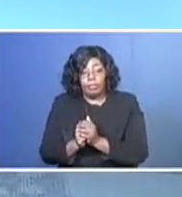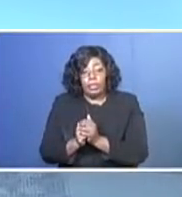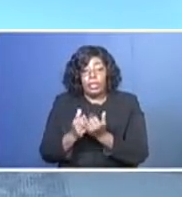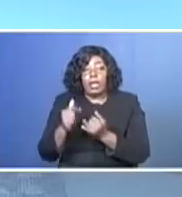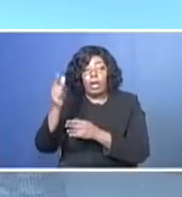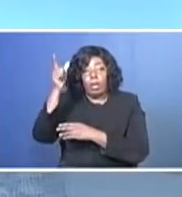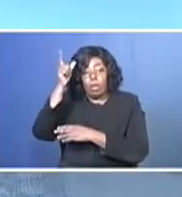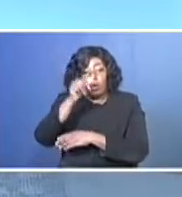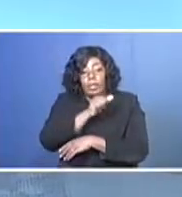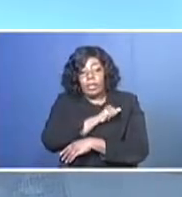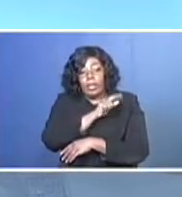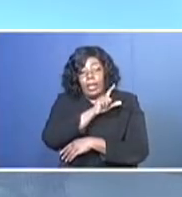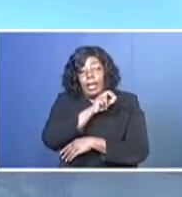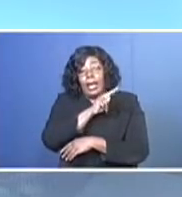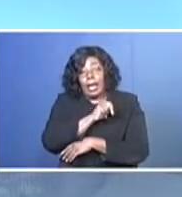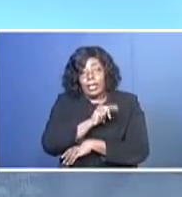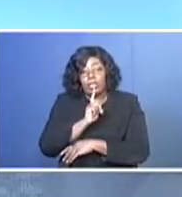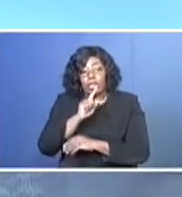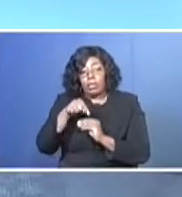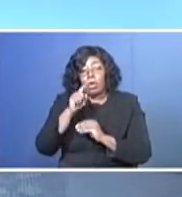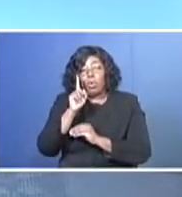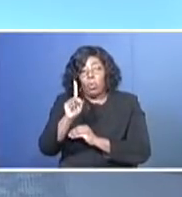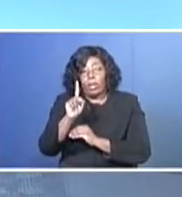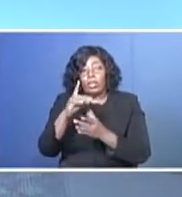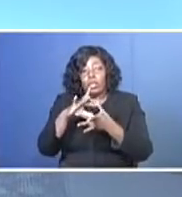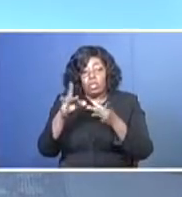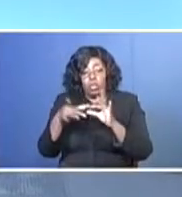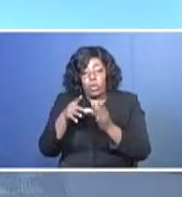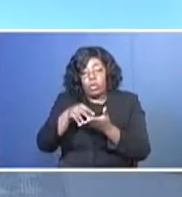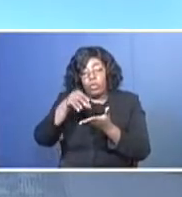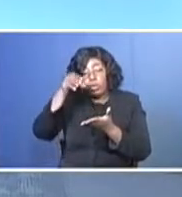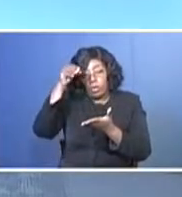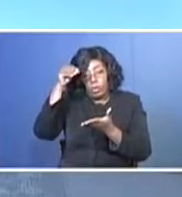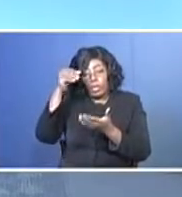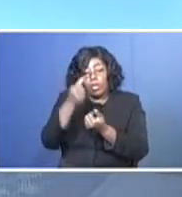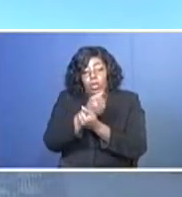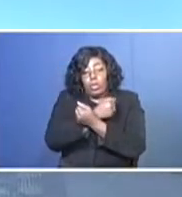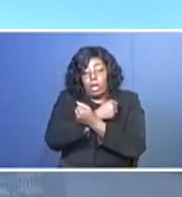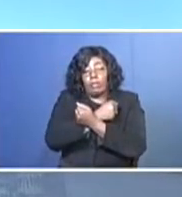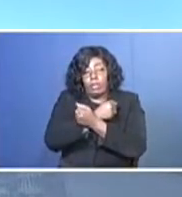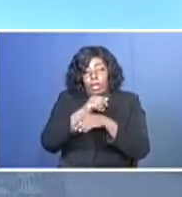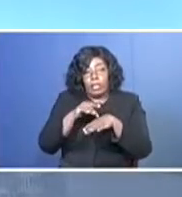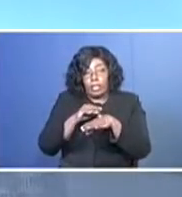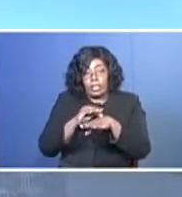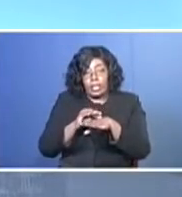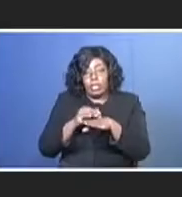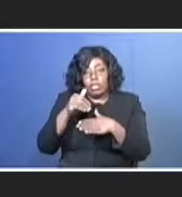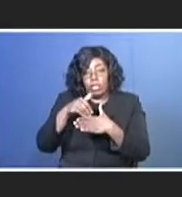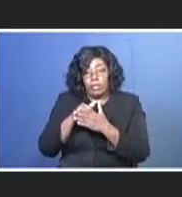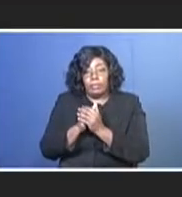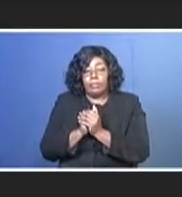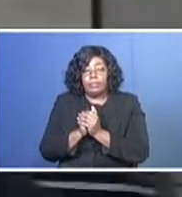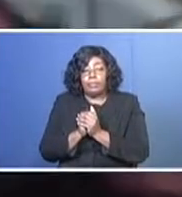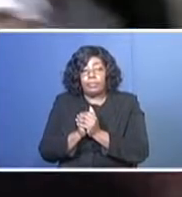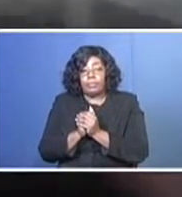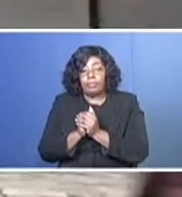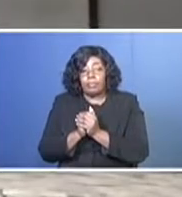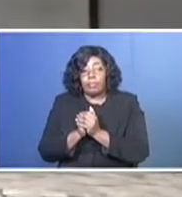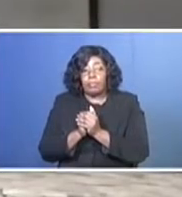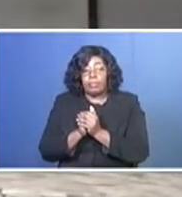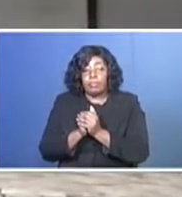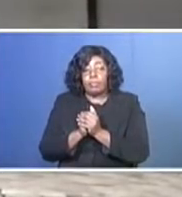Allen tells us of one woman's story of learning to love the skin she's in. Just be you.